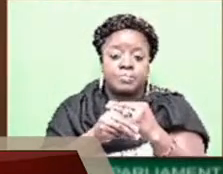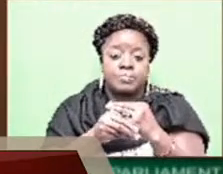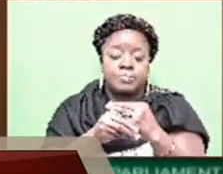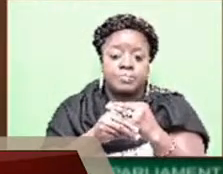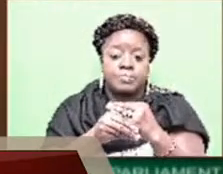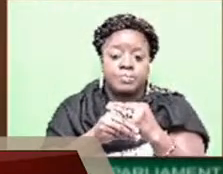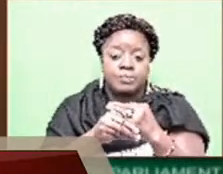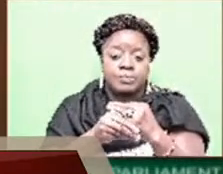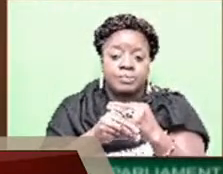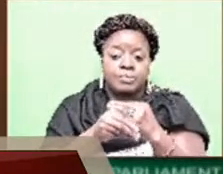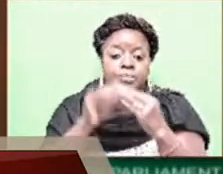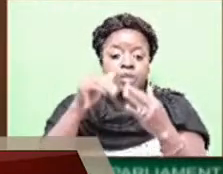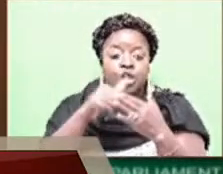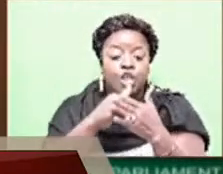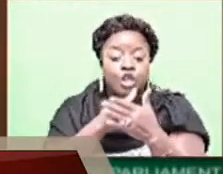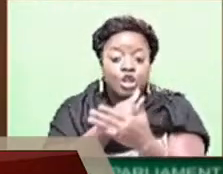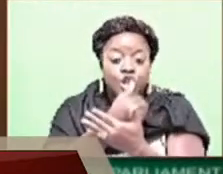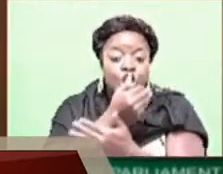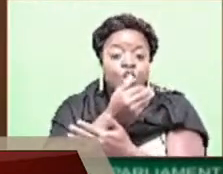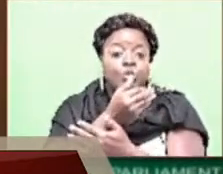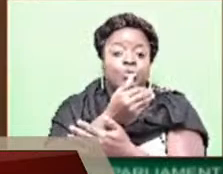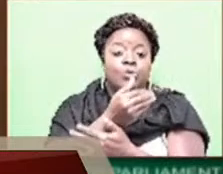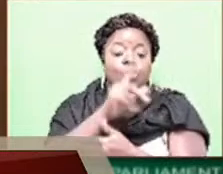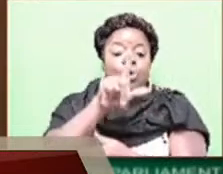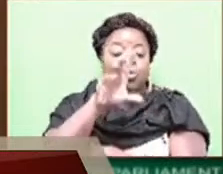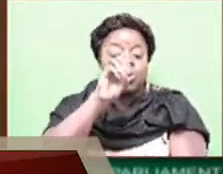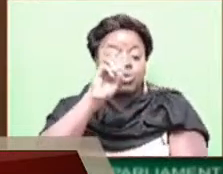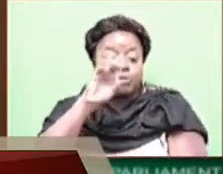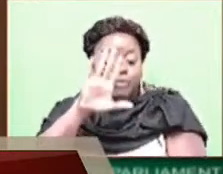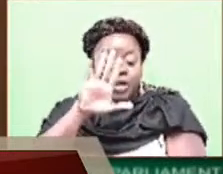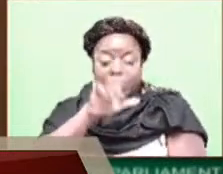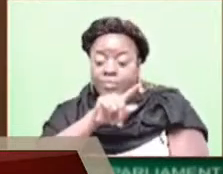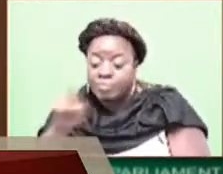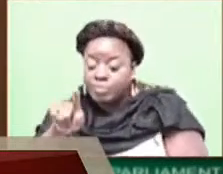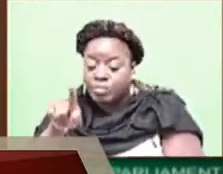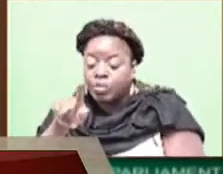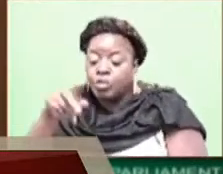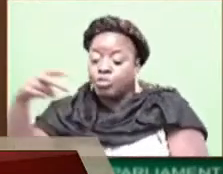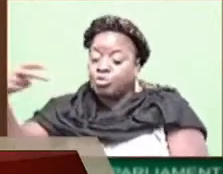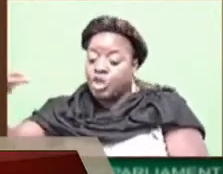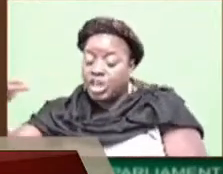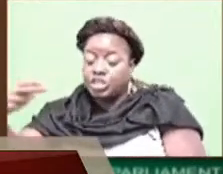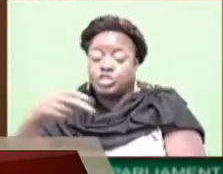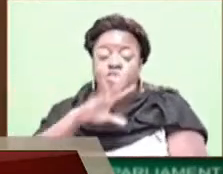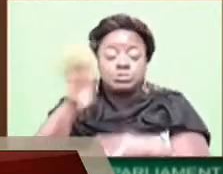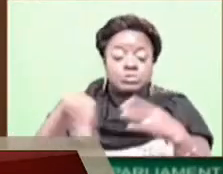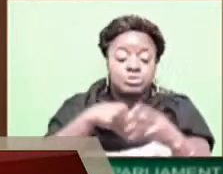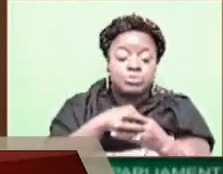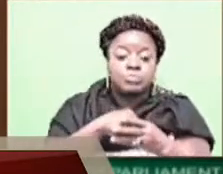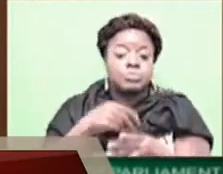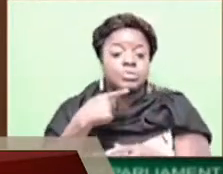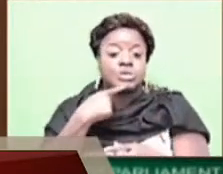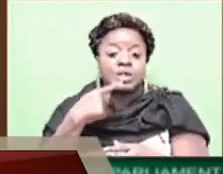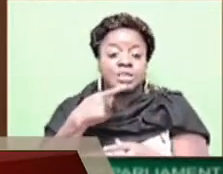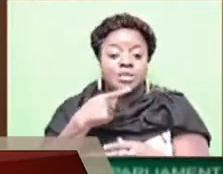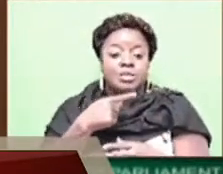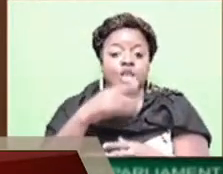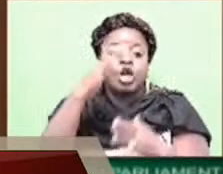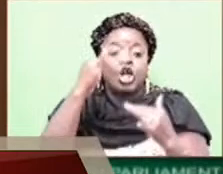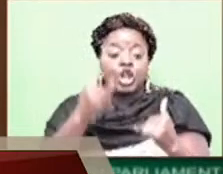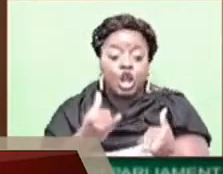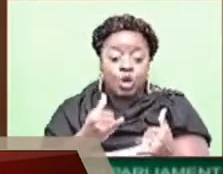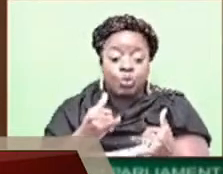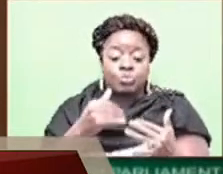new sections 105A through H inclusive, we are proposing the introduction of a fixed penalty